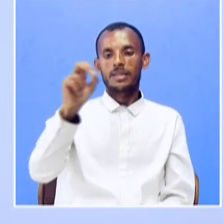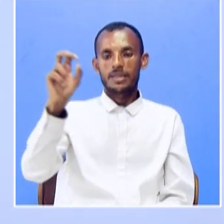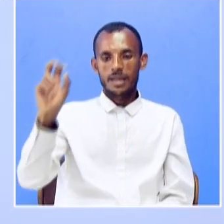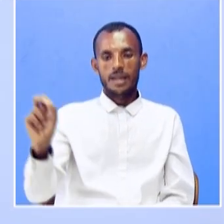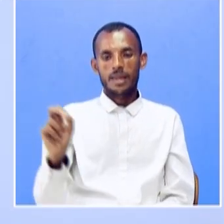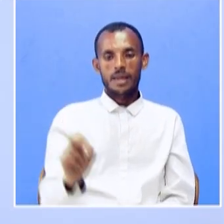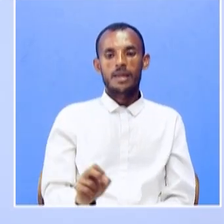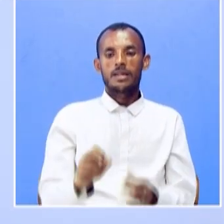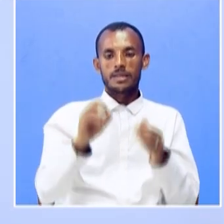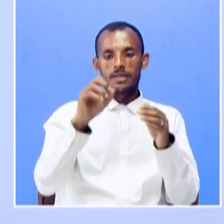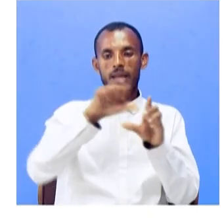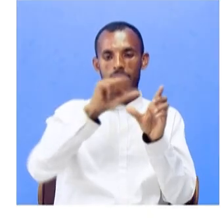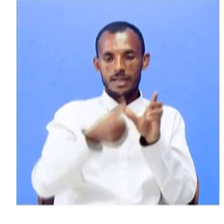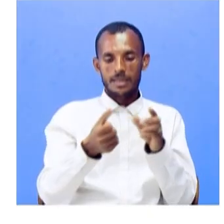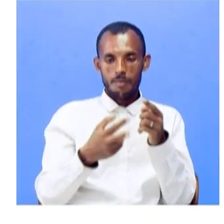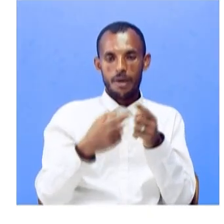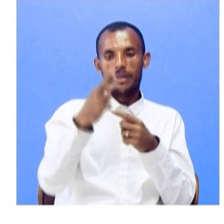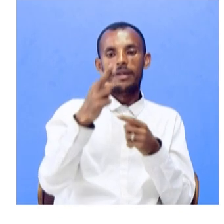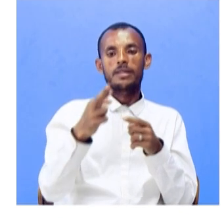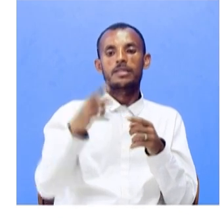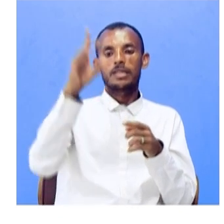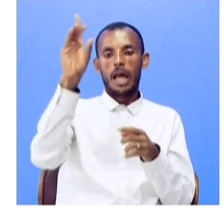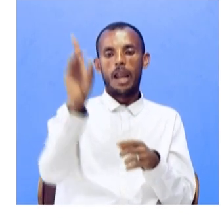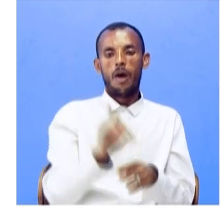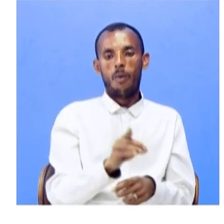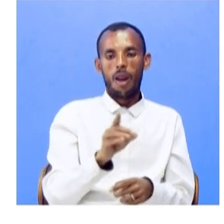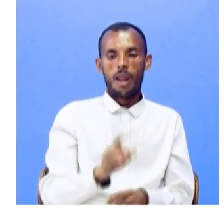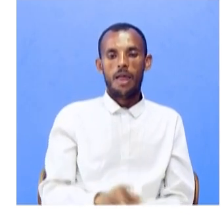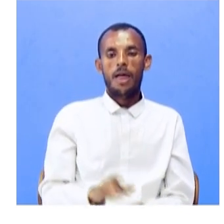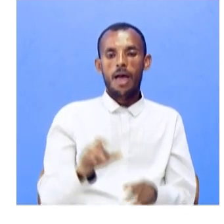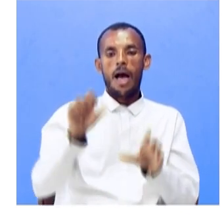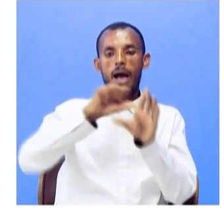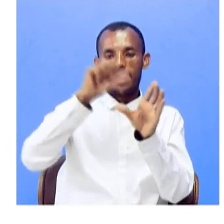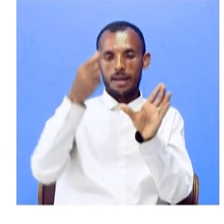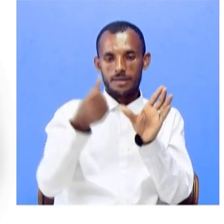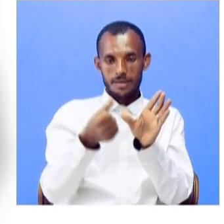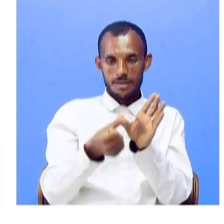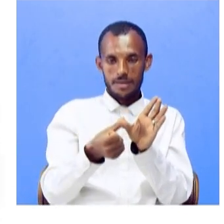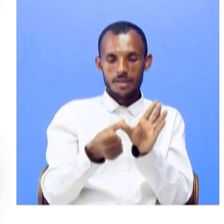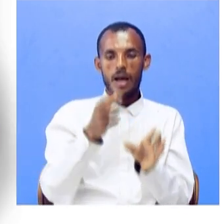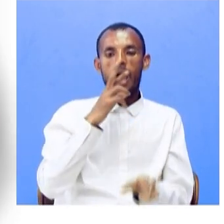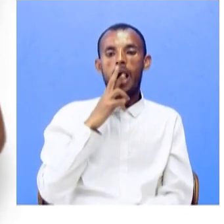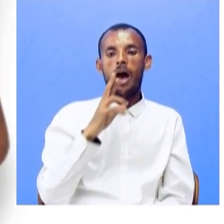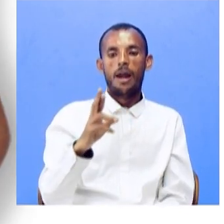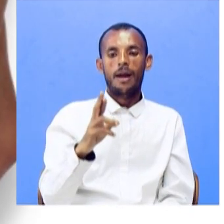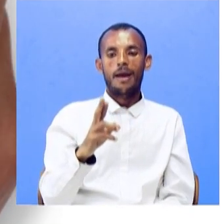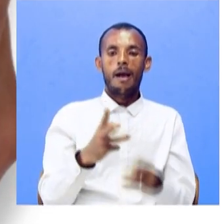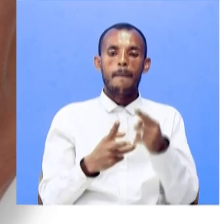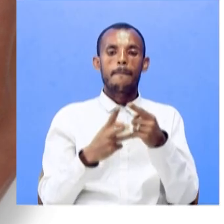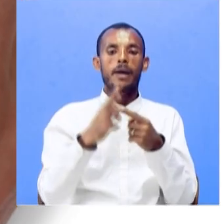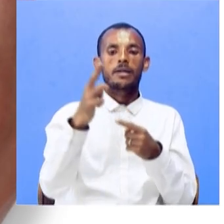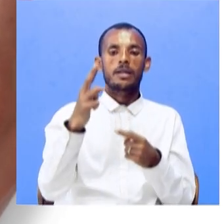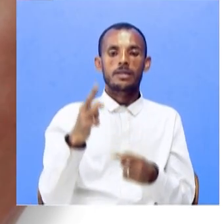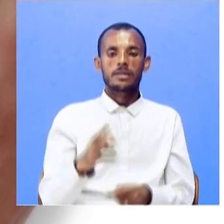the angles are bisected by the diagonal. The angles are bisected